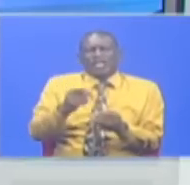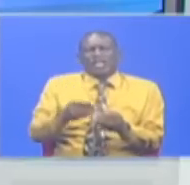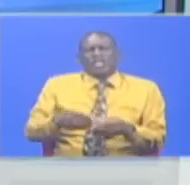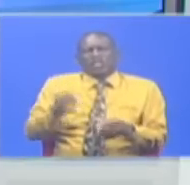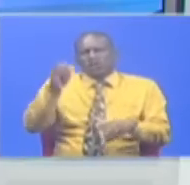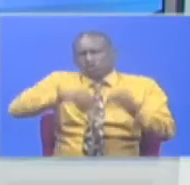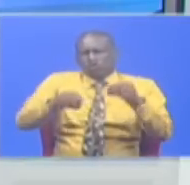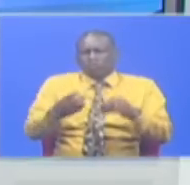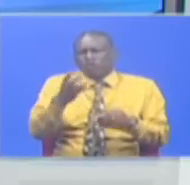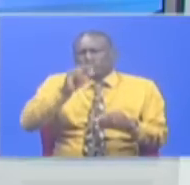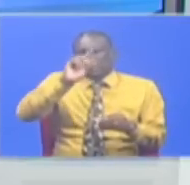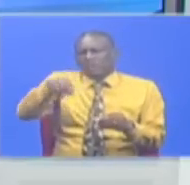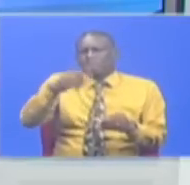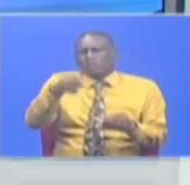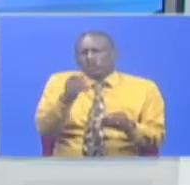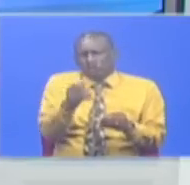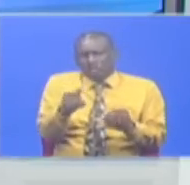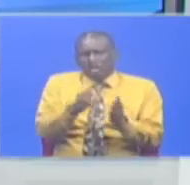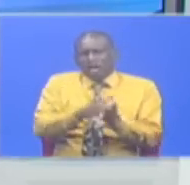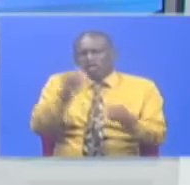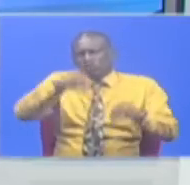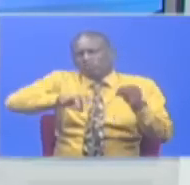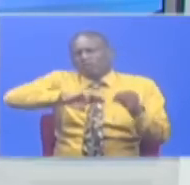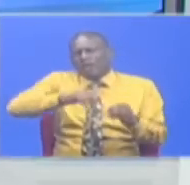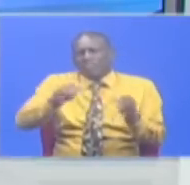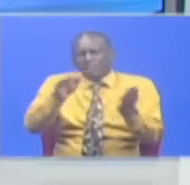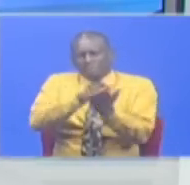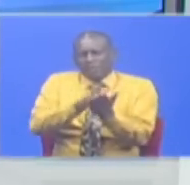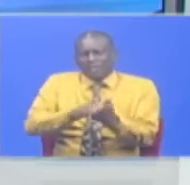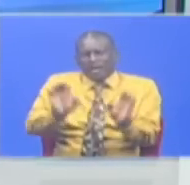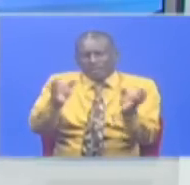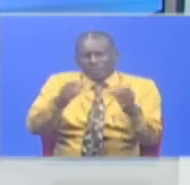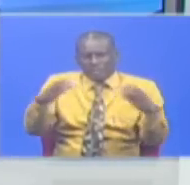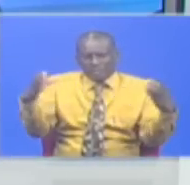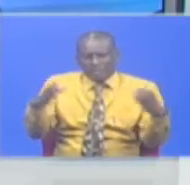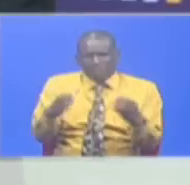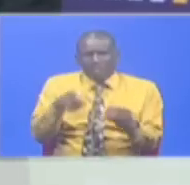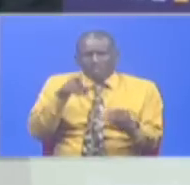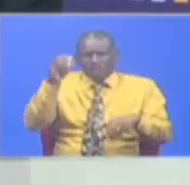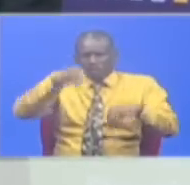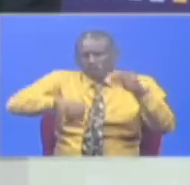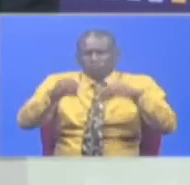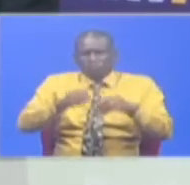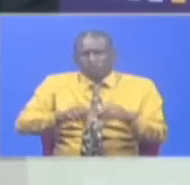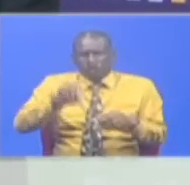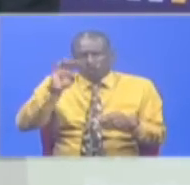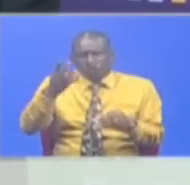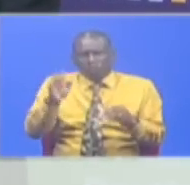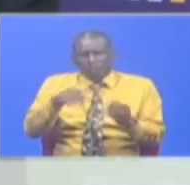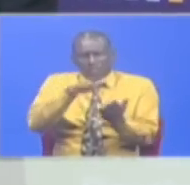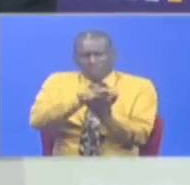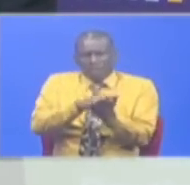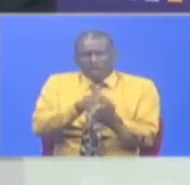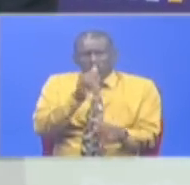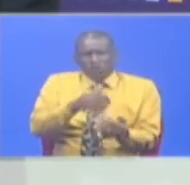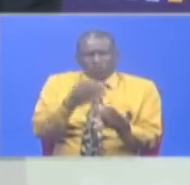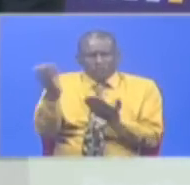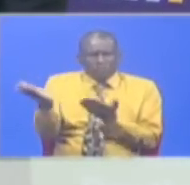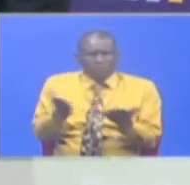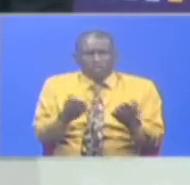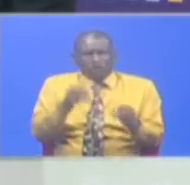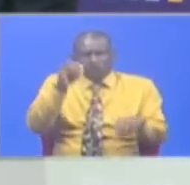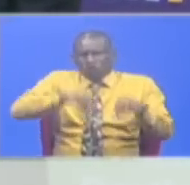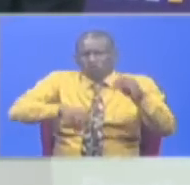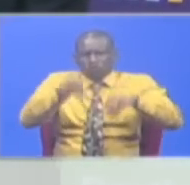as contributions from other banks and media houses. This latest contribution is the fourth in such donation by the bank, which brings the cumulative